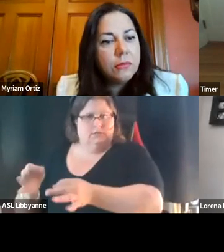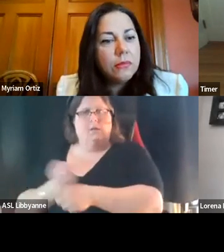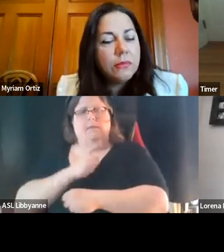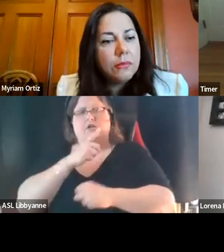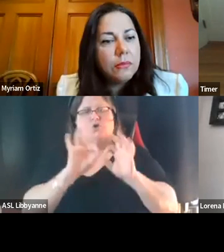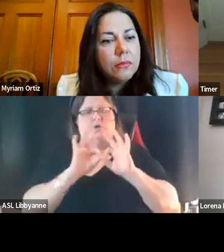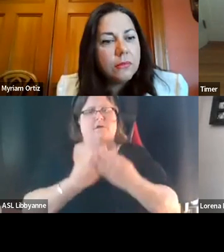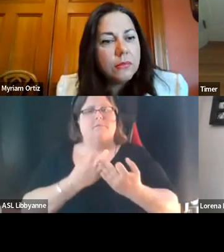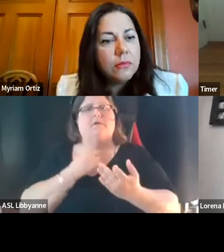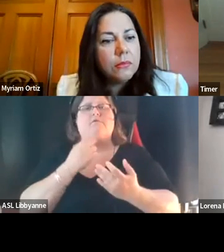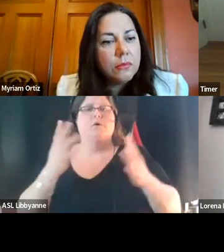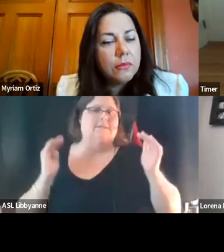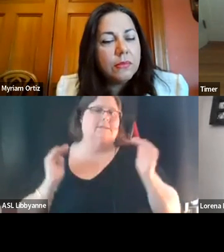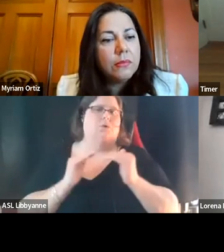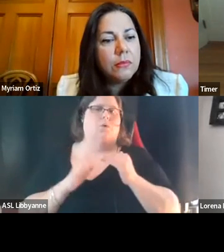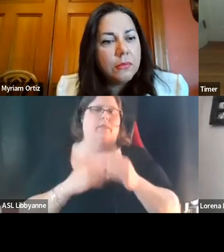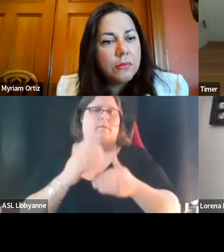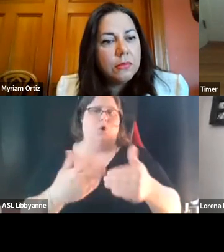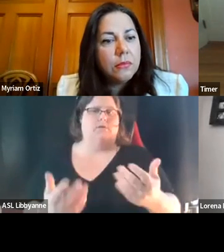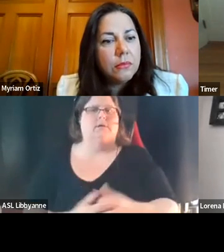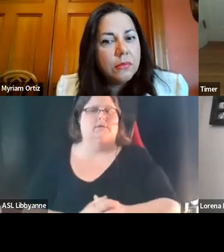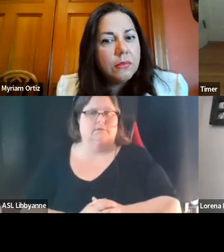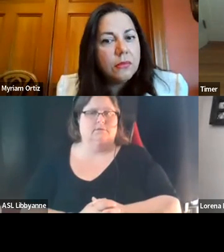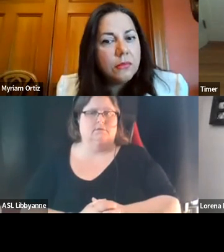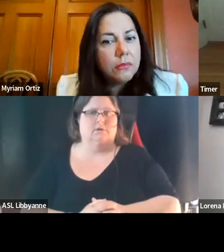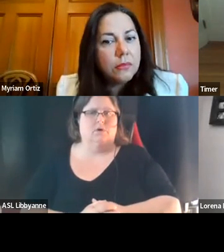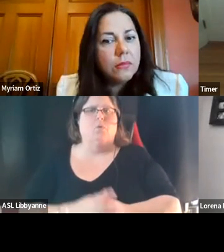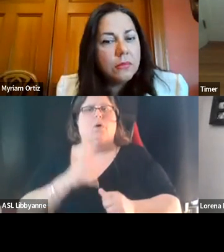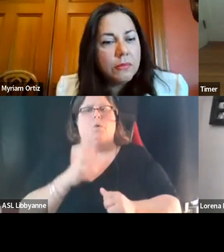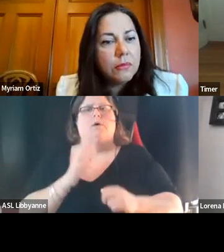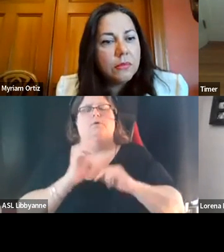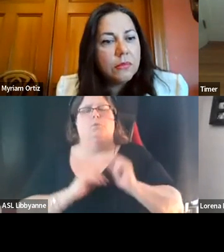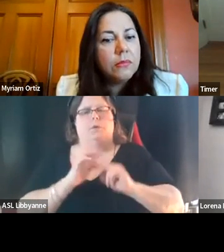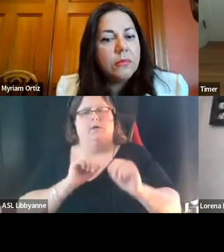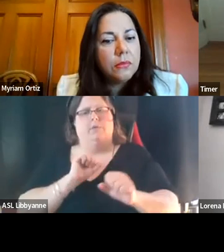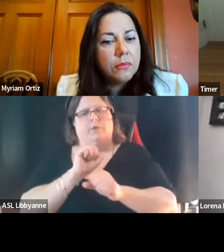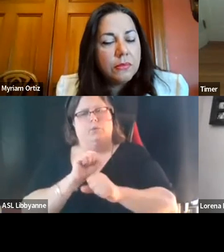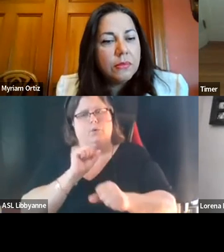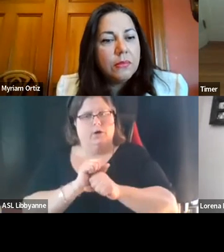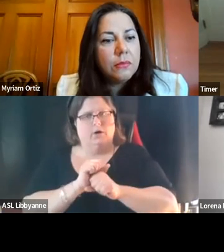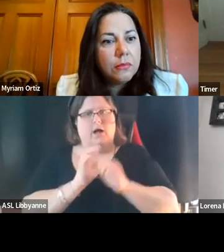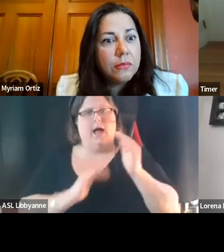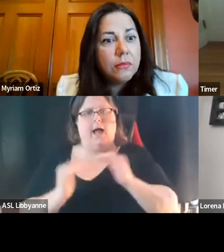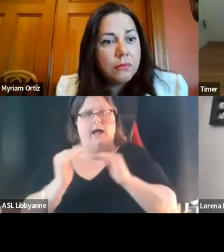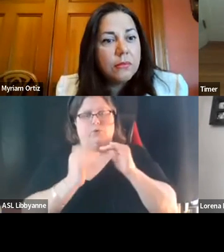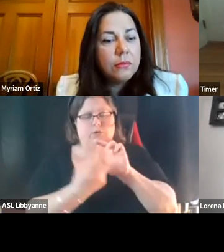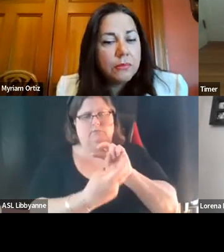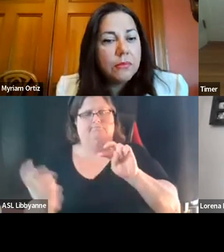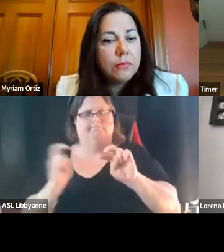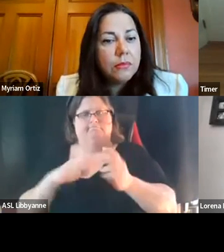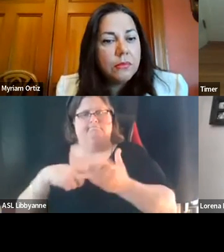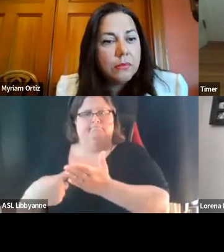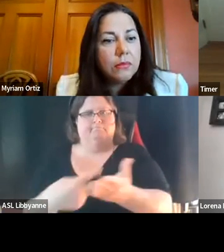voices are equal in that process, and that we build the work of the equity roundtables to ensure that that is another access point